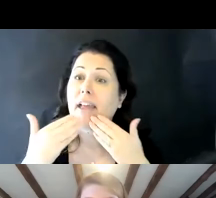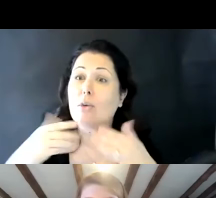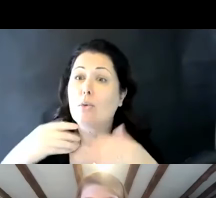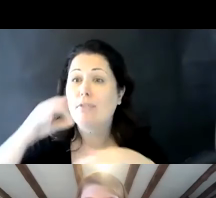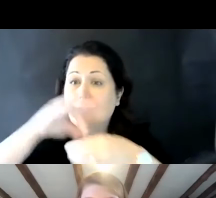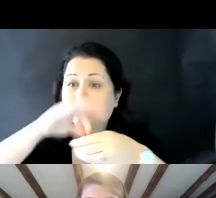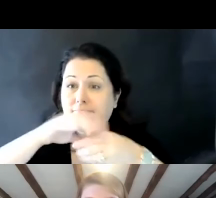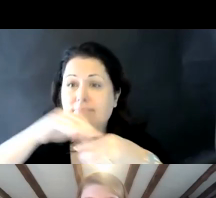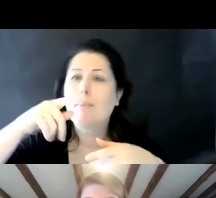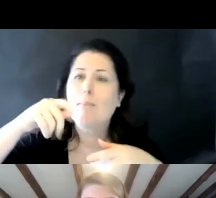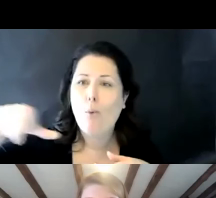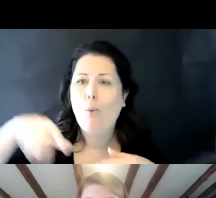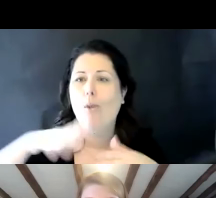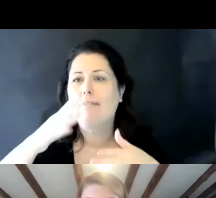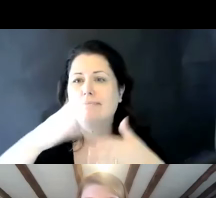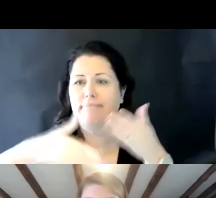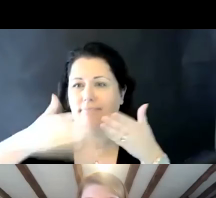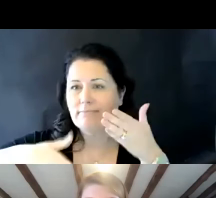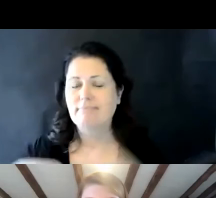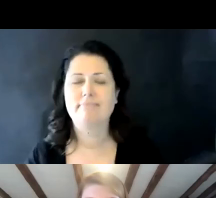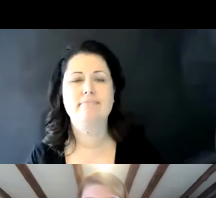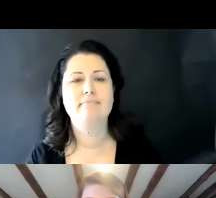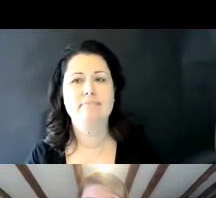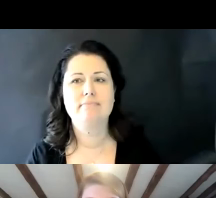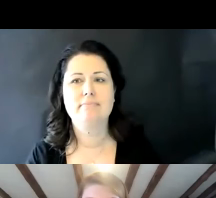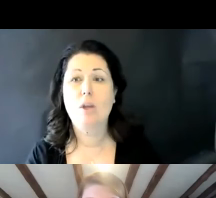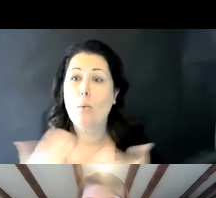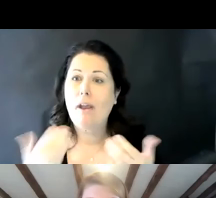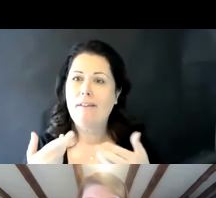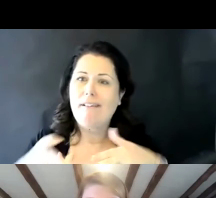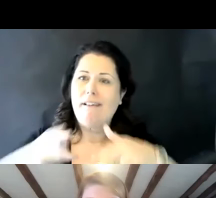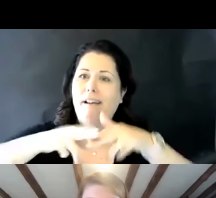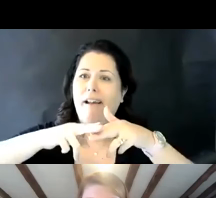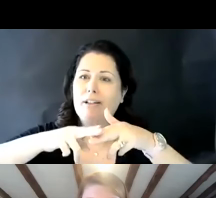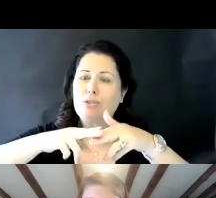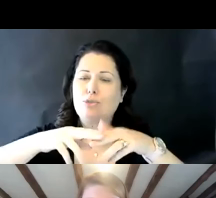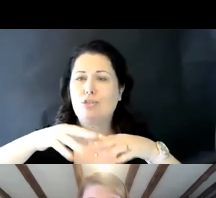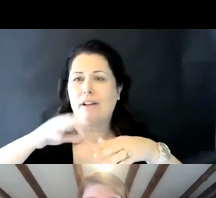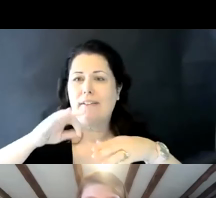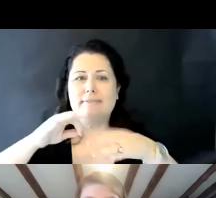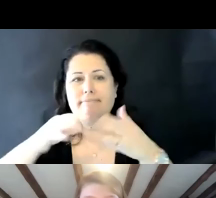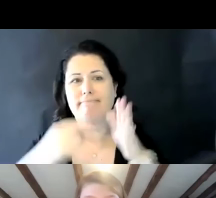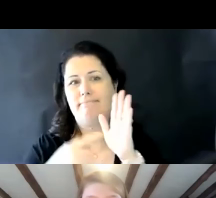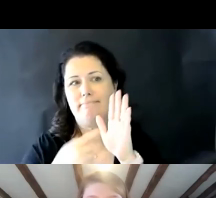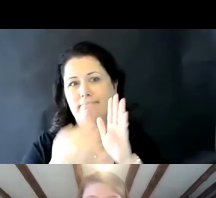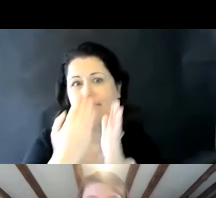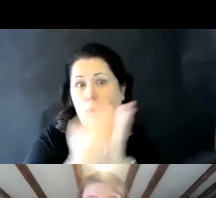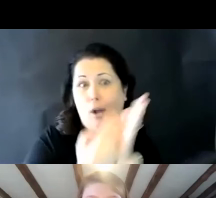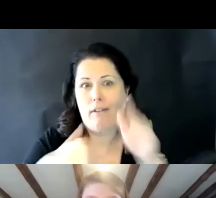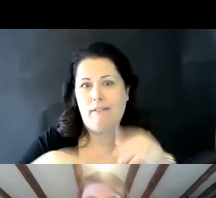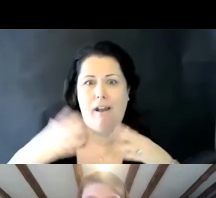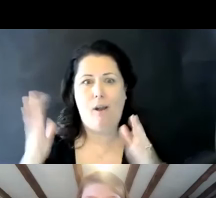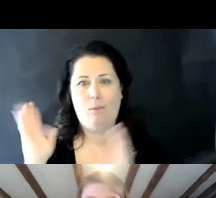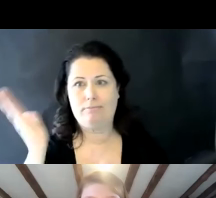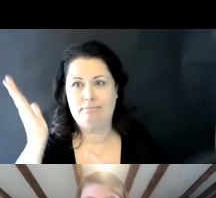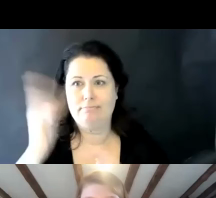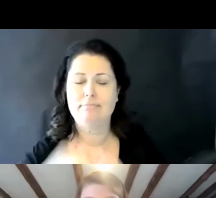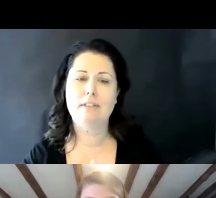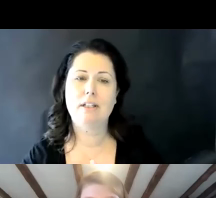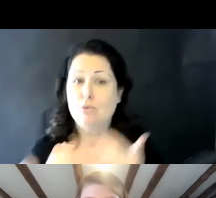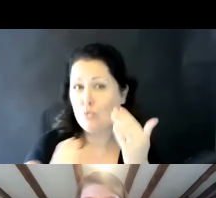We really appreciate it. And we have an extra feature today before our speaker. One of the new things we're going to do on these webinars